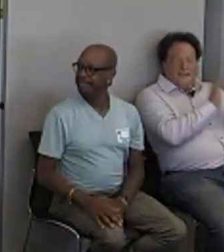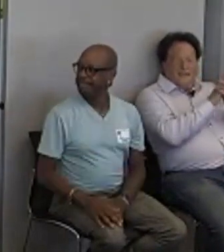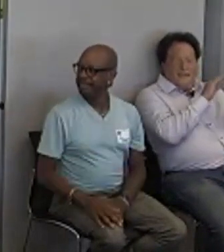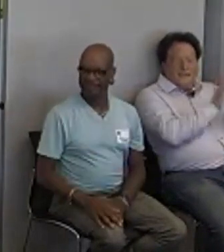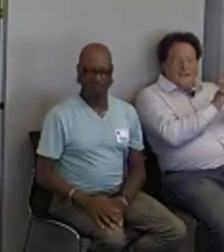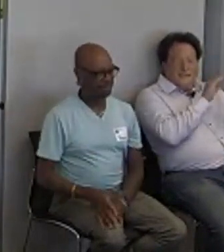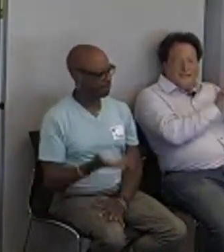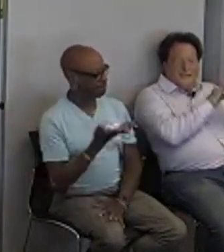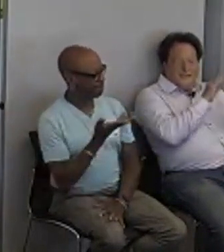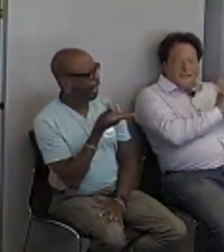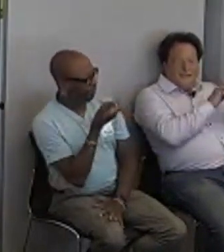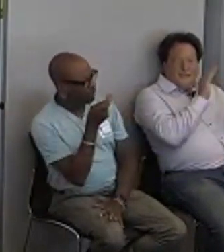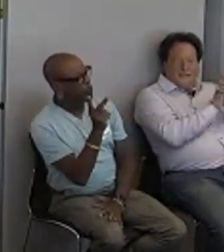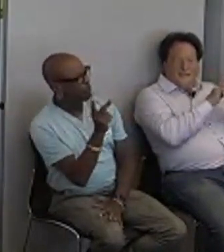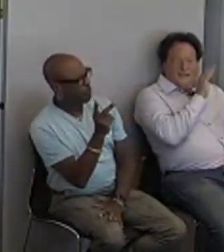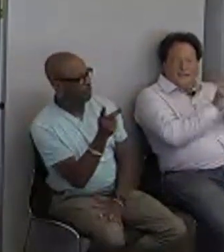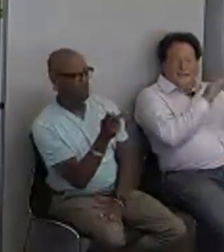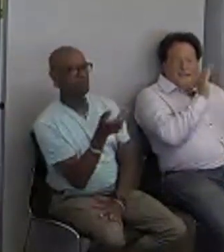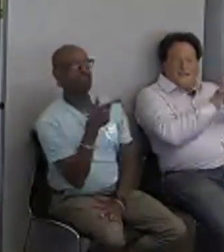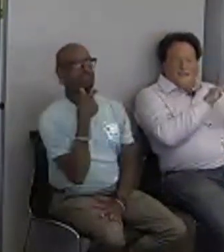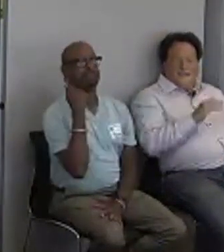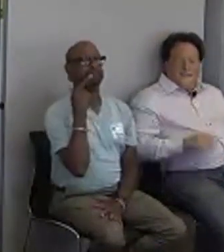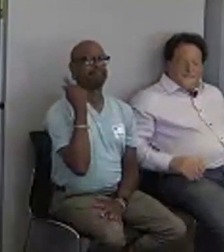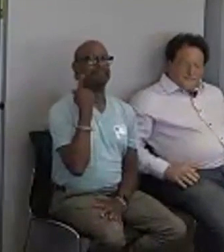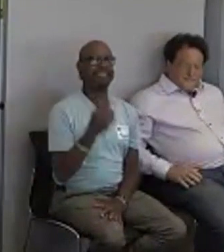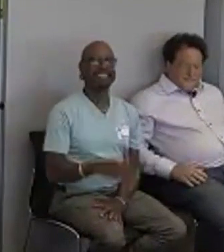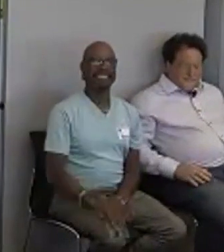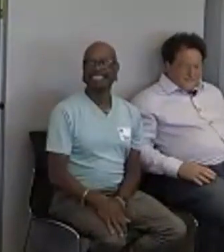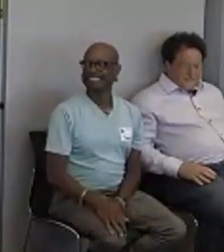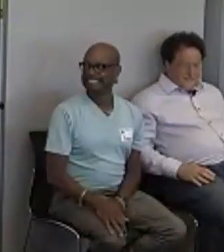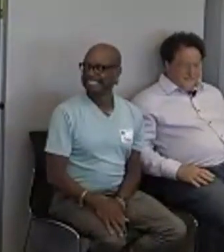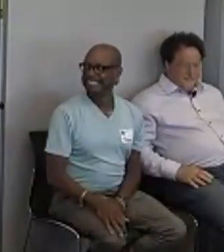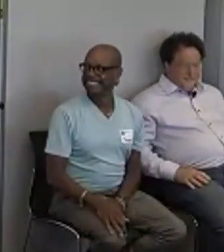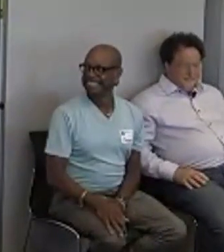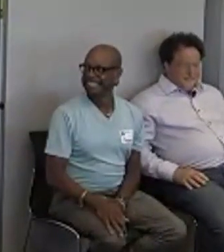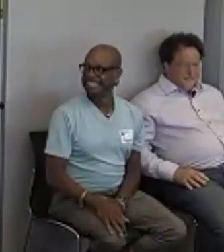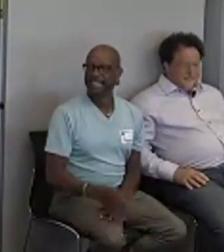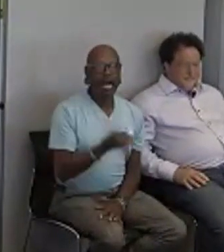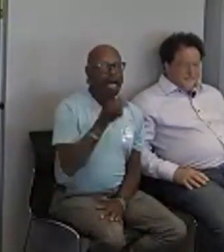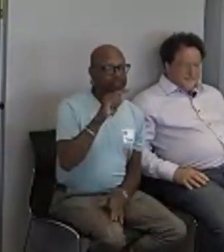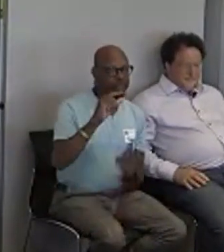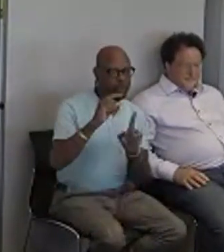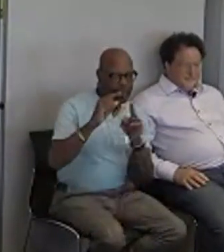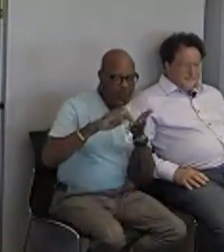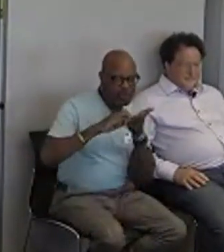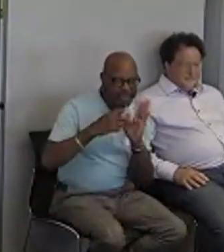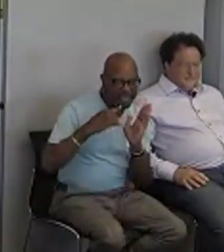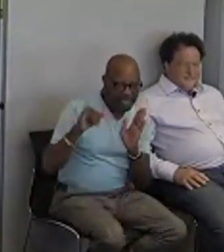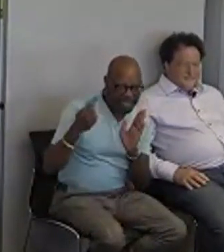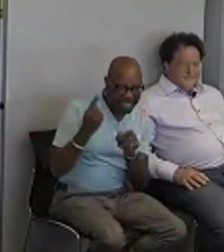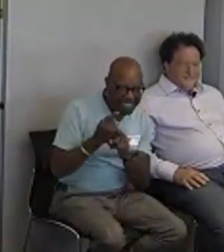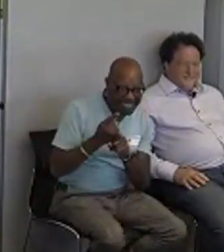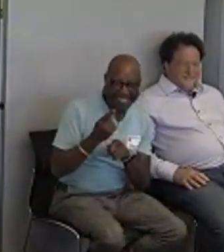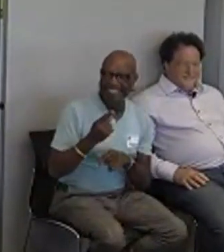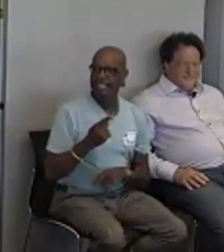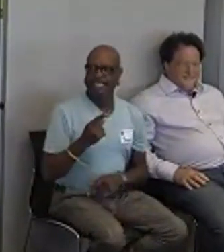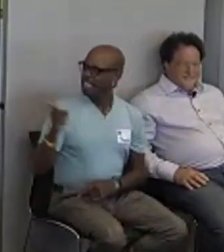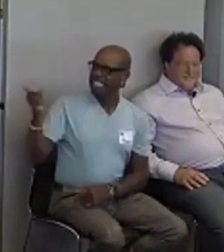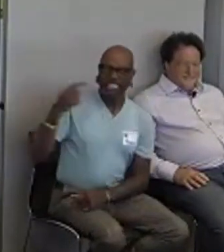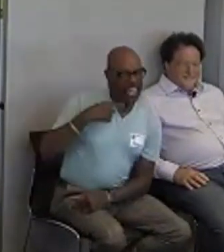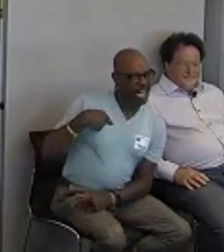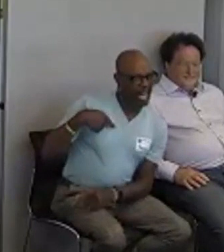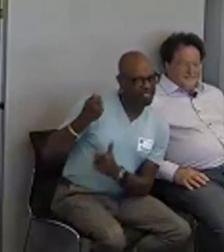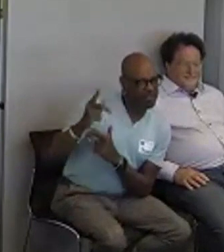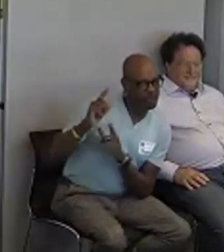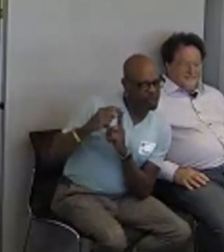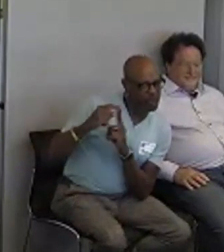Yeah. You've met me, right? Yeah. You gonna hold that? A few words, you've met me, right? Yeah. I know, right? Thank you,